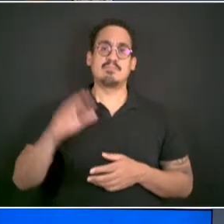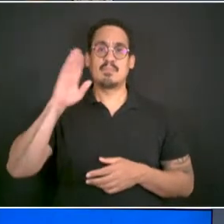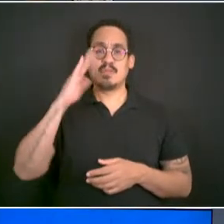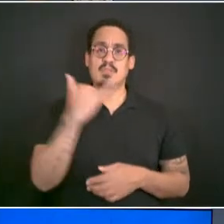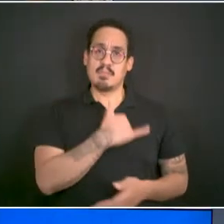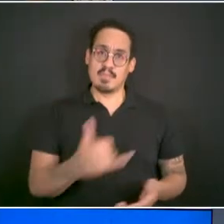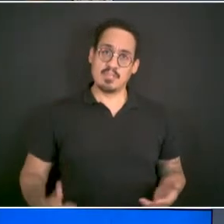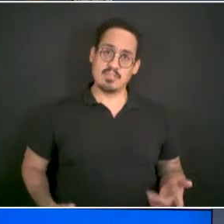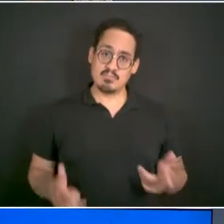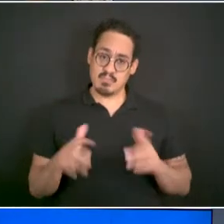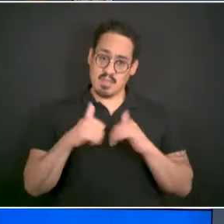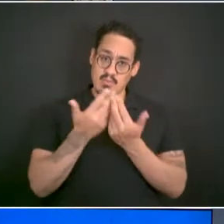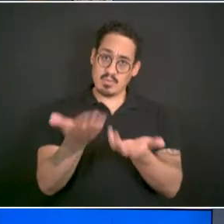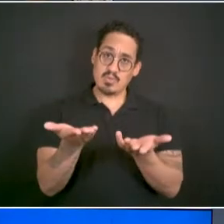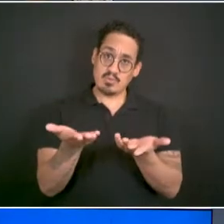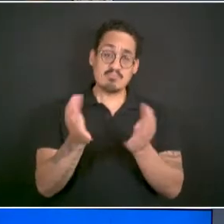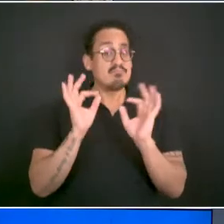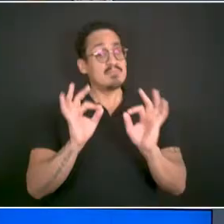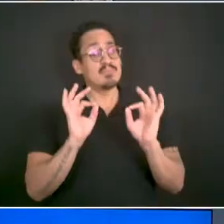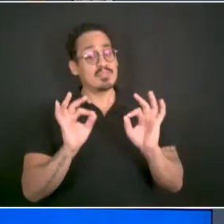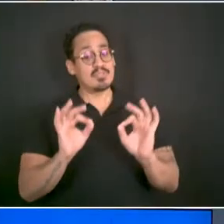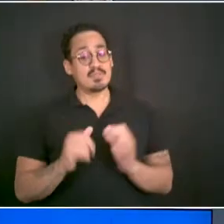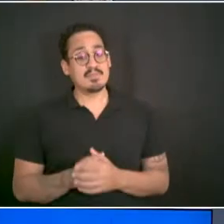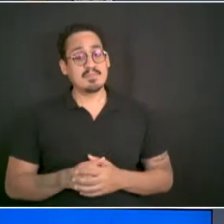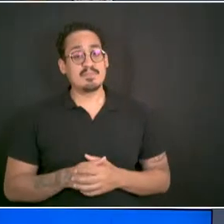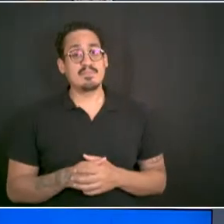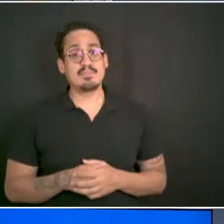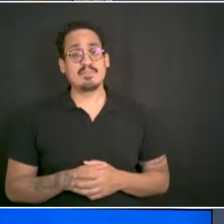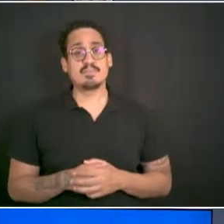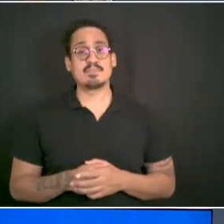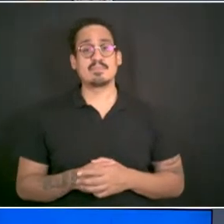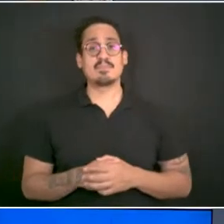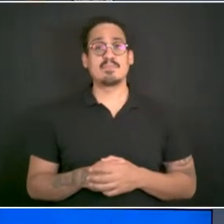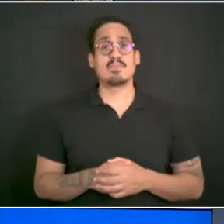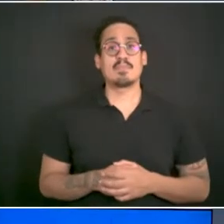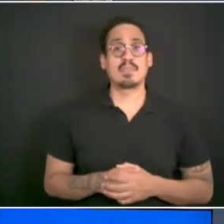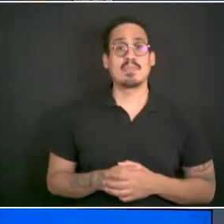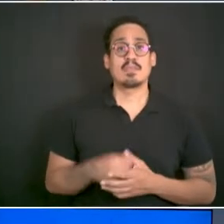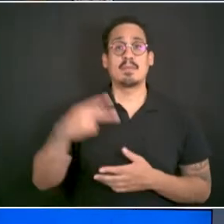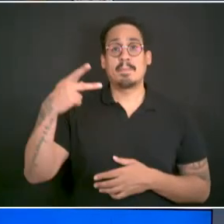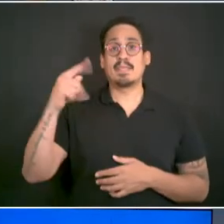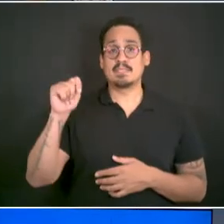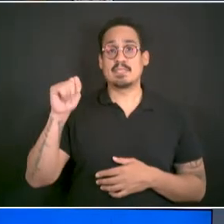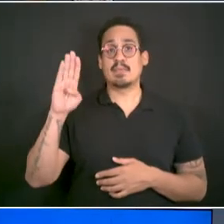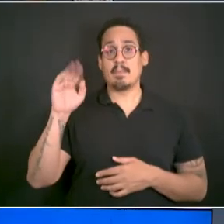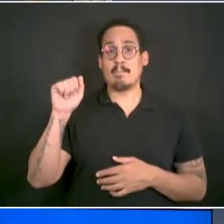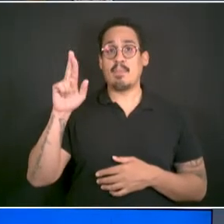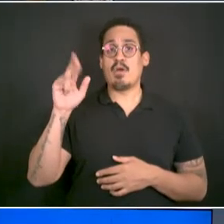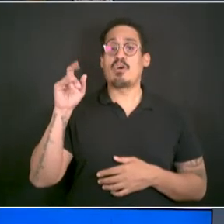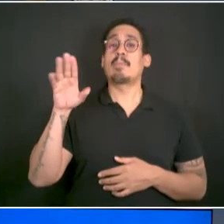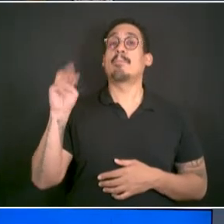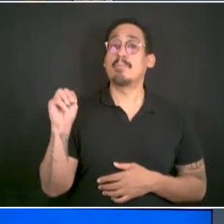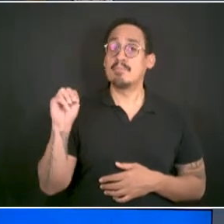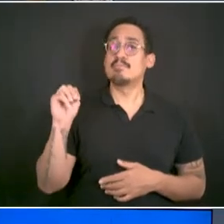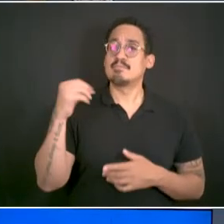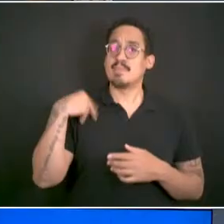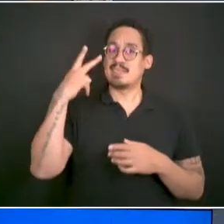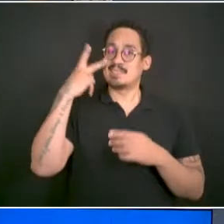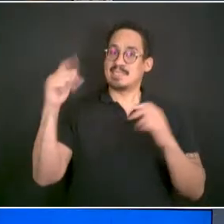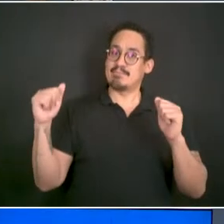Pretty good. You guys should invite P.T. Barnum to march the elephants across the bridge. Maybe get confidence back in